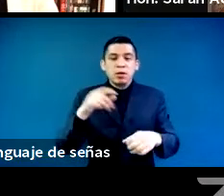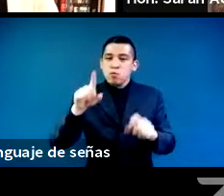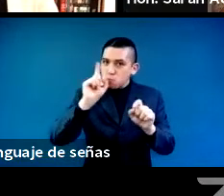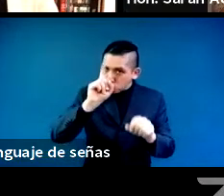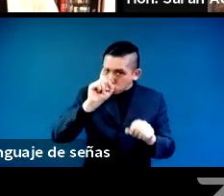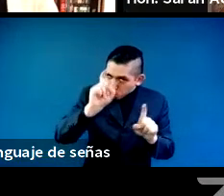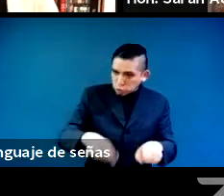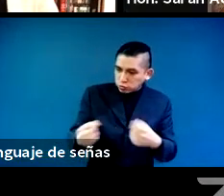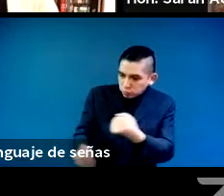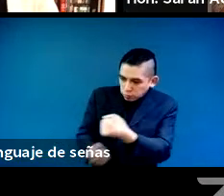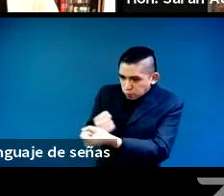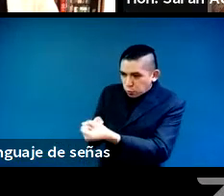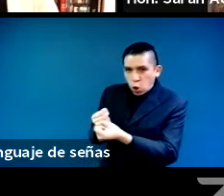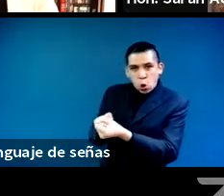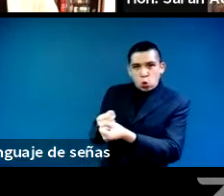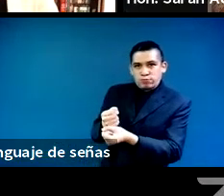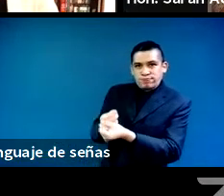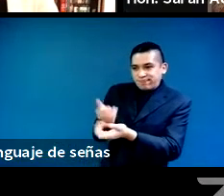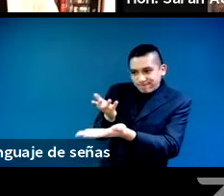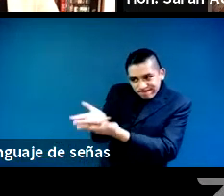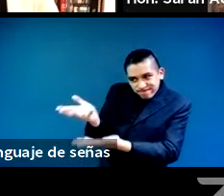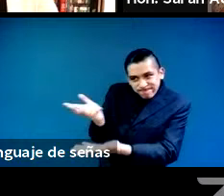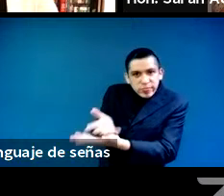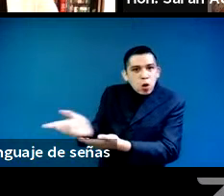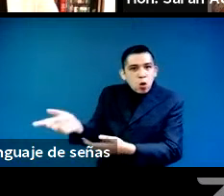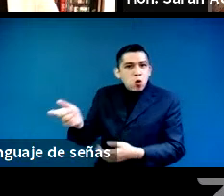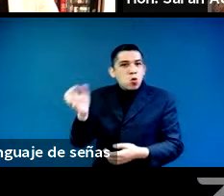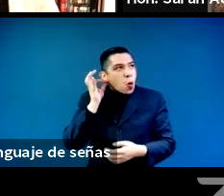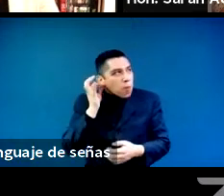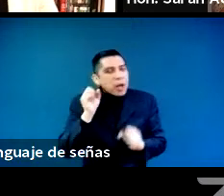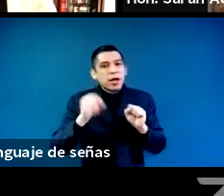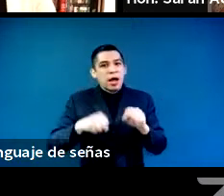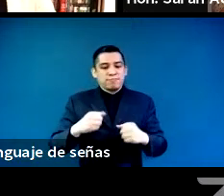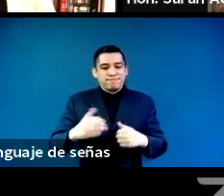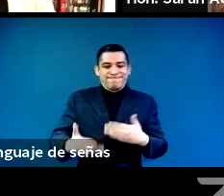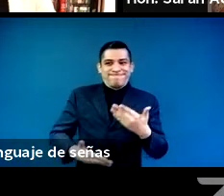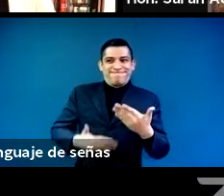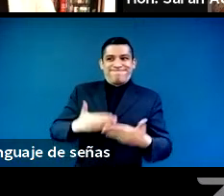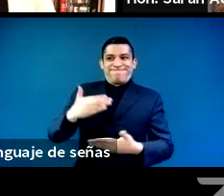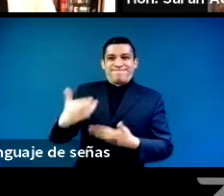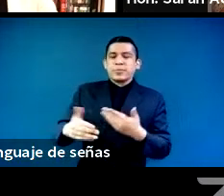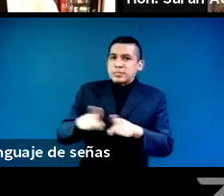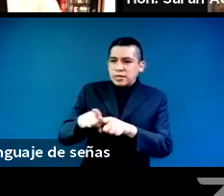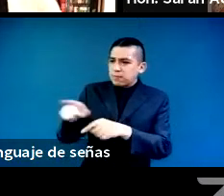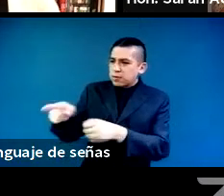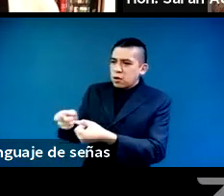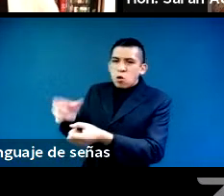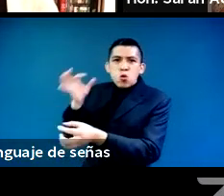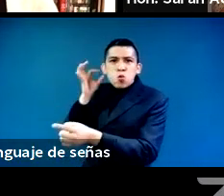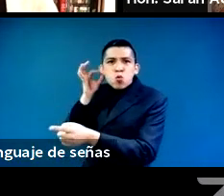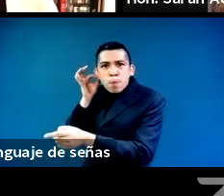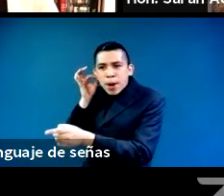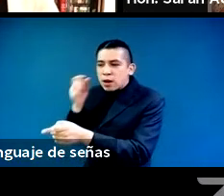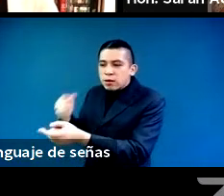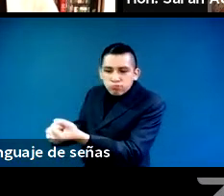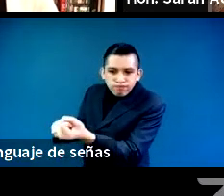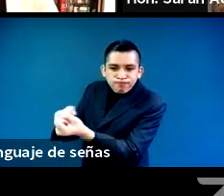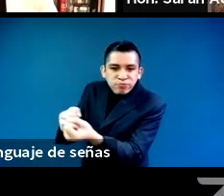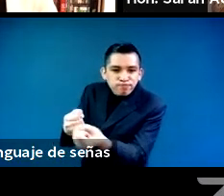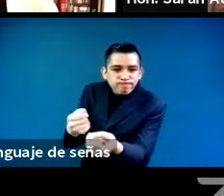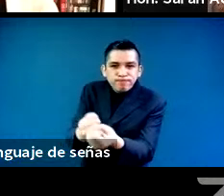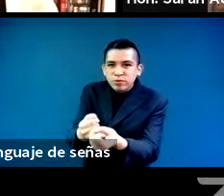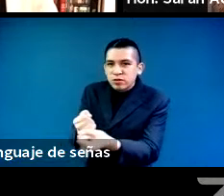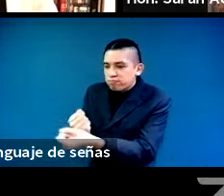whose skills may not yet be fully realized. I'm going to talk about the 1995 Beijing